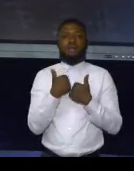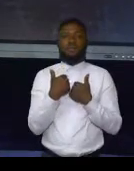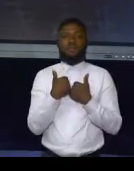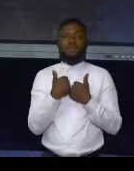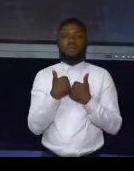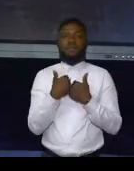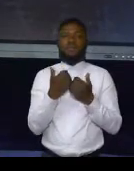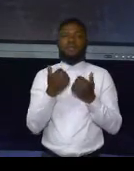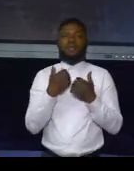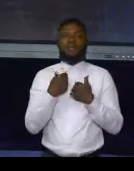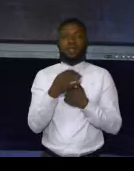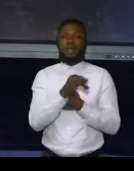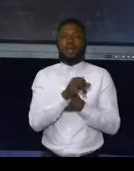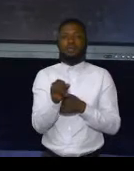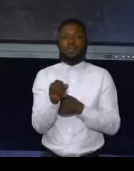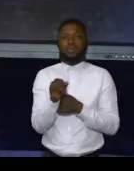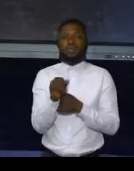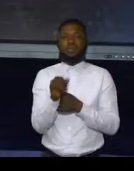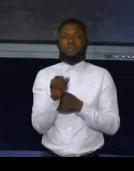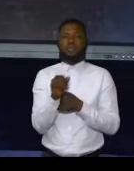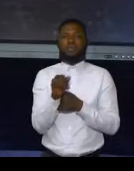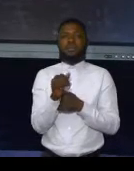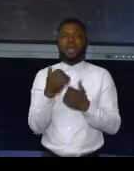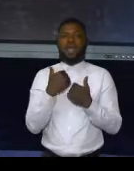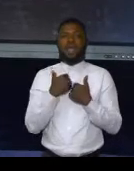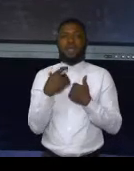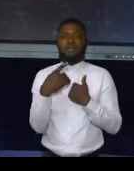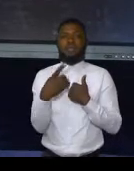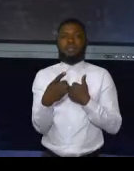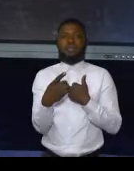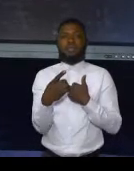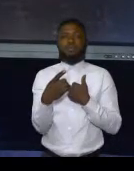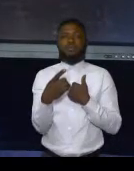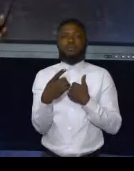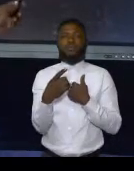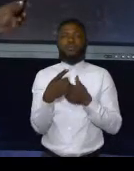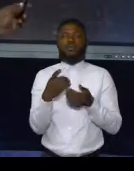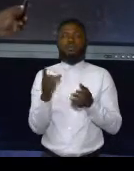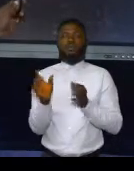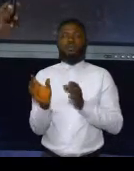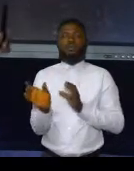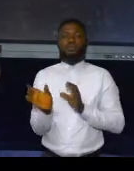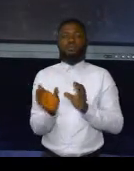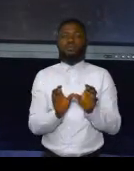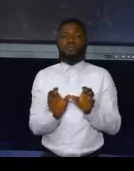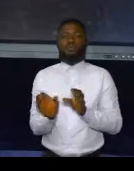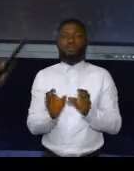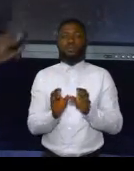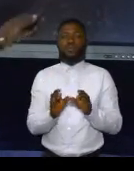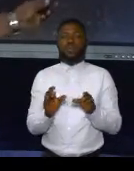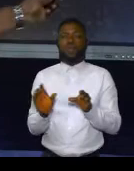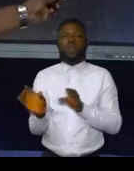have, having, had, do,